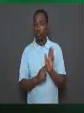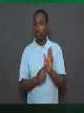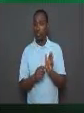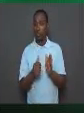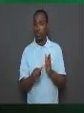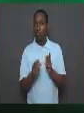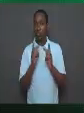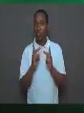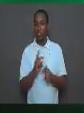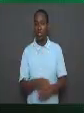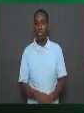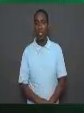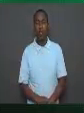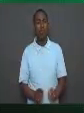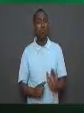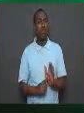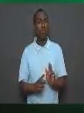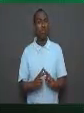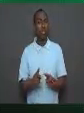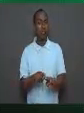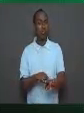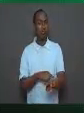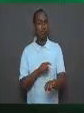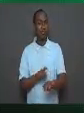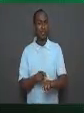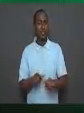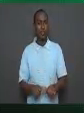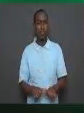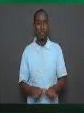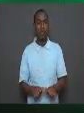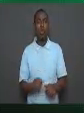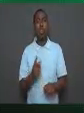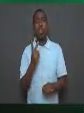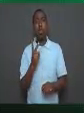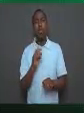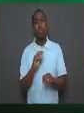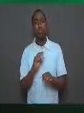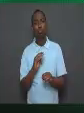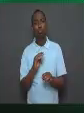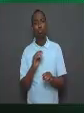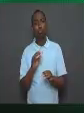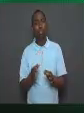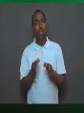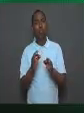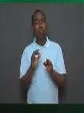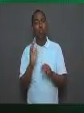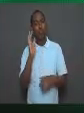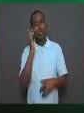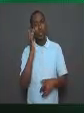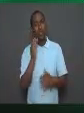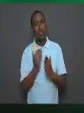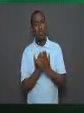last much longer. The treatment for both types of dysentery is to take